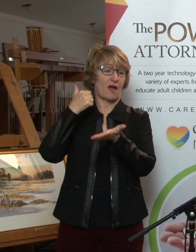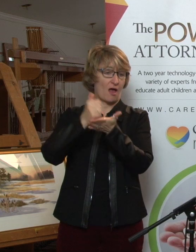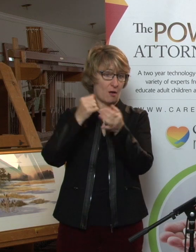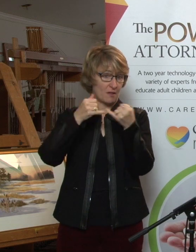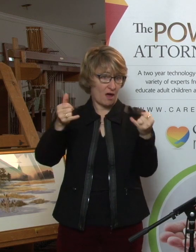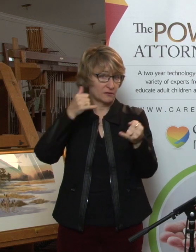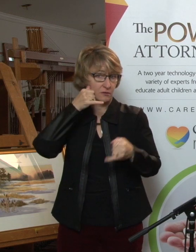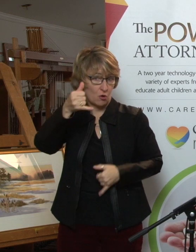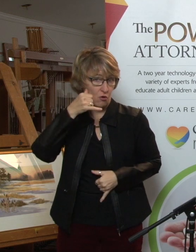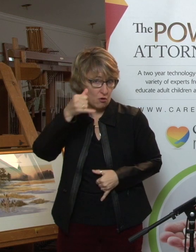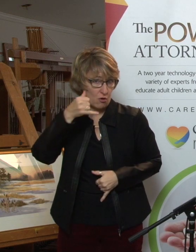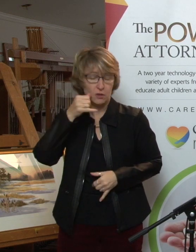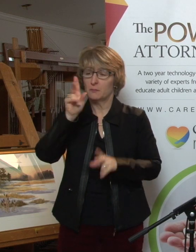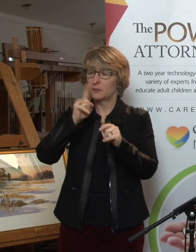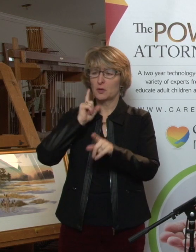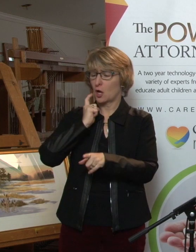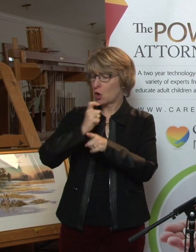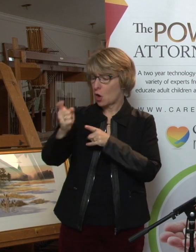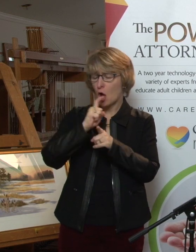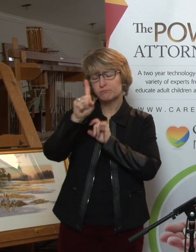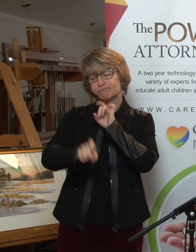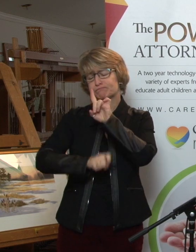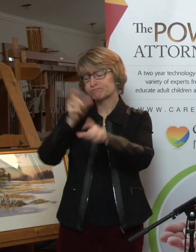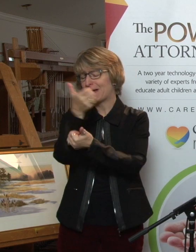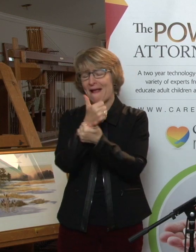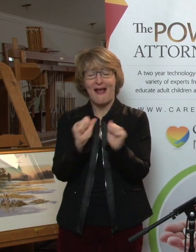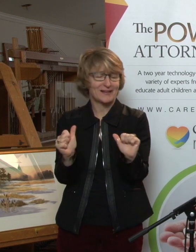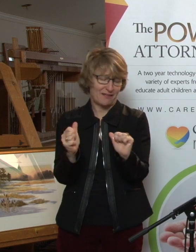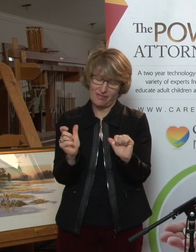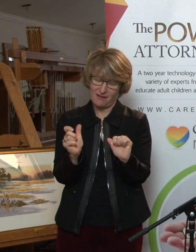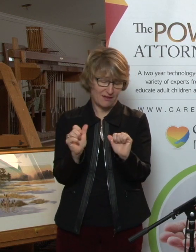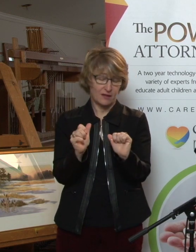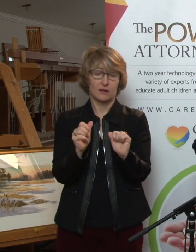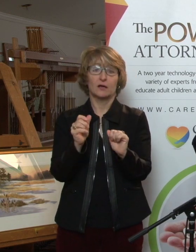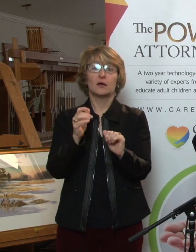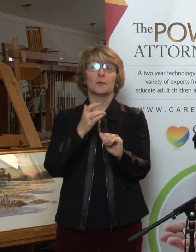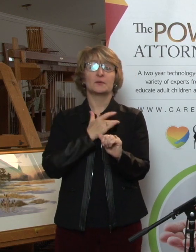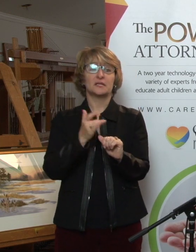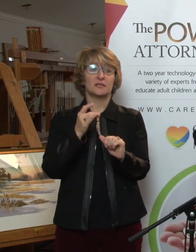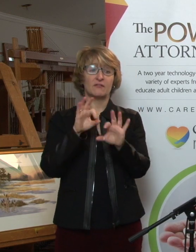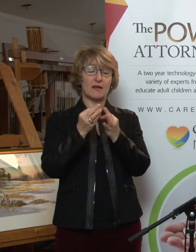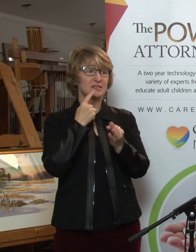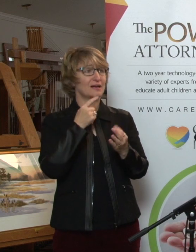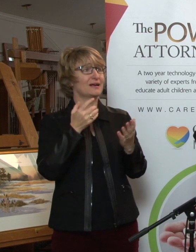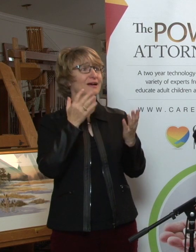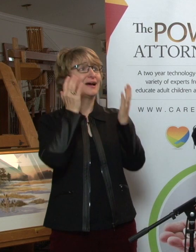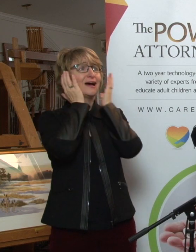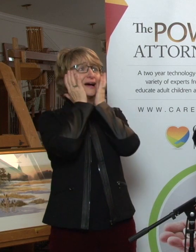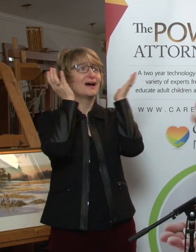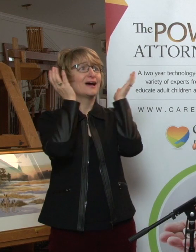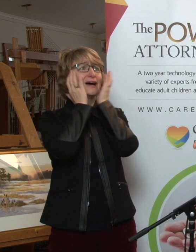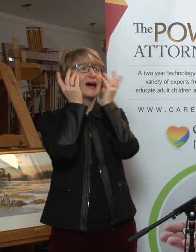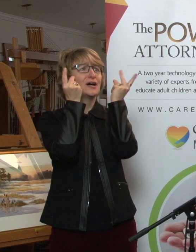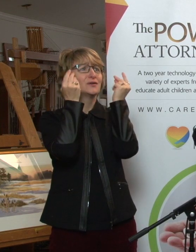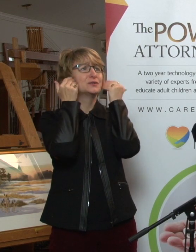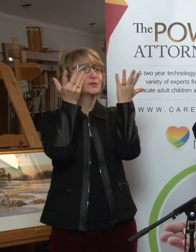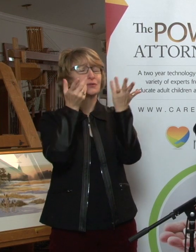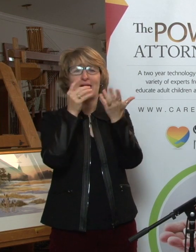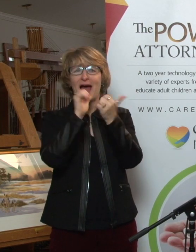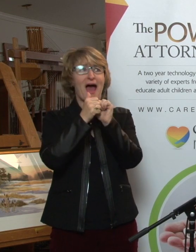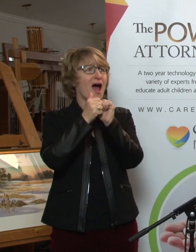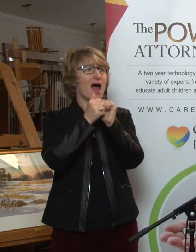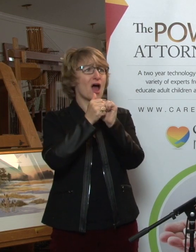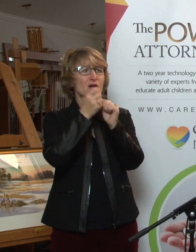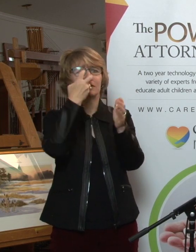helpline where people can ask any question. And usually it's, I'm in a crisis, I'm not sure where to go, how do I get into